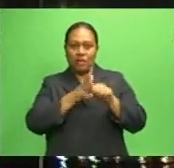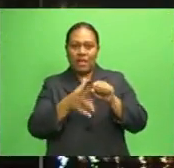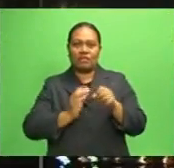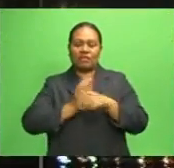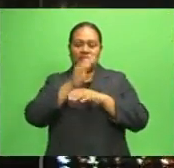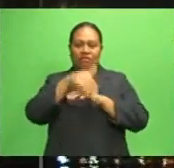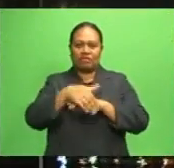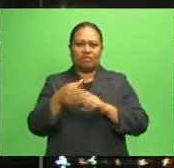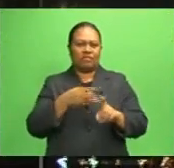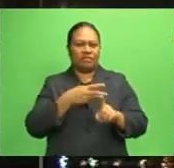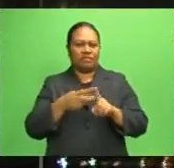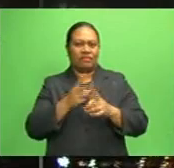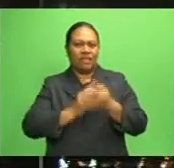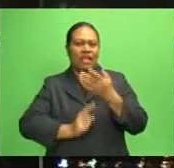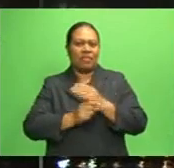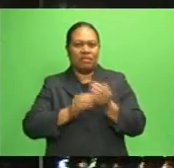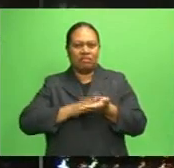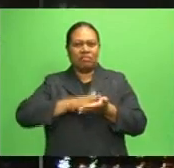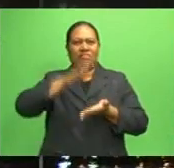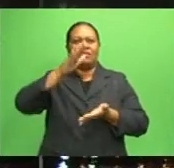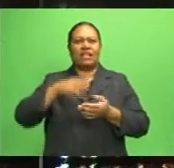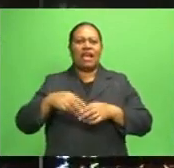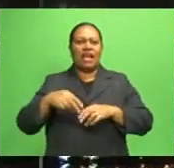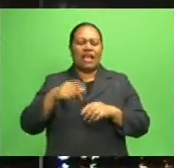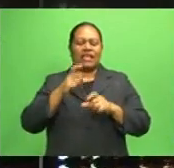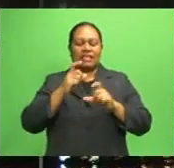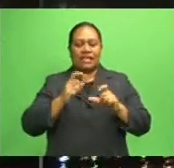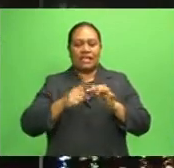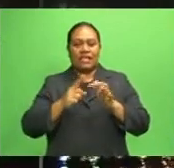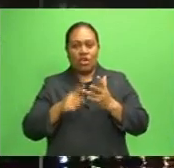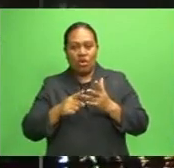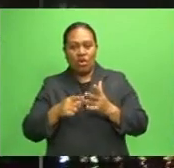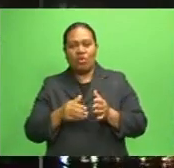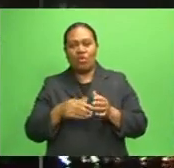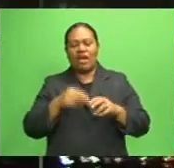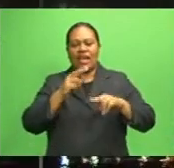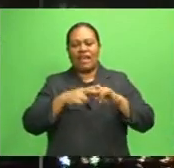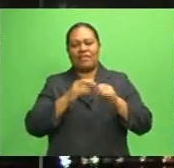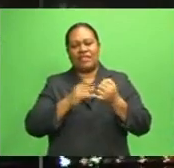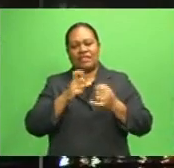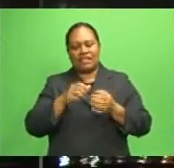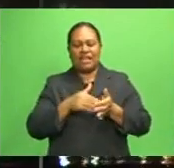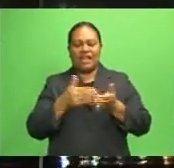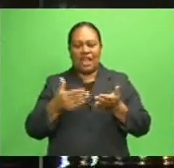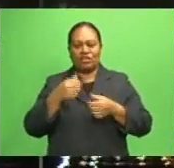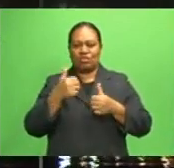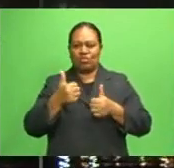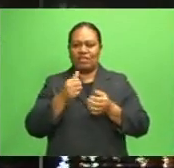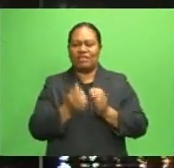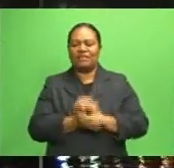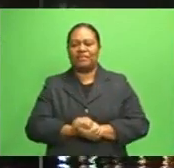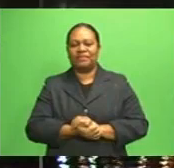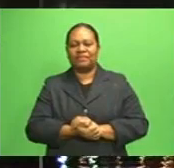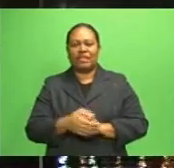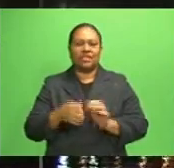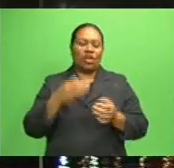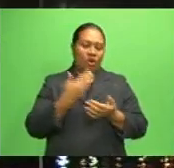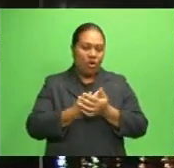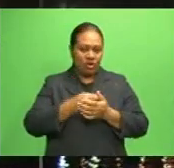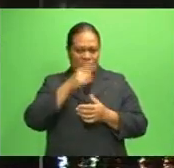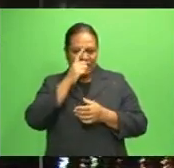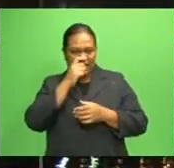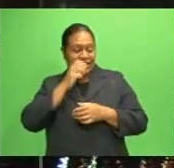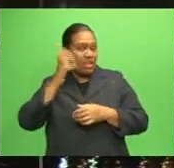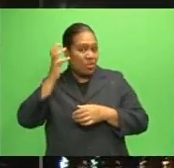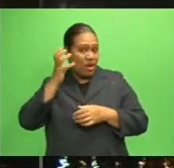rise amidst coronavirus. And Fiji Sugar Corporation in good hands, says CEO. Now for these stories and others, tune in daily to our